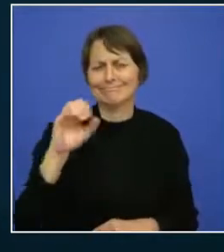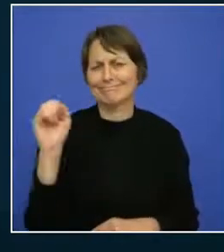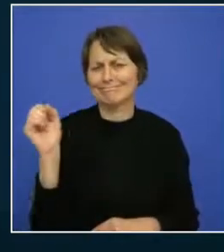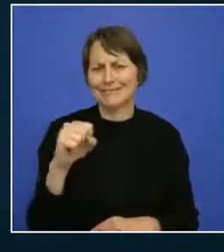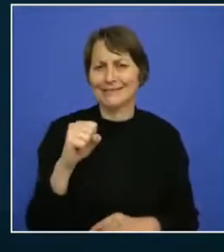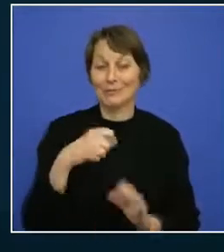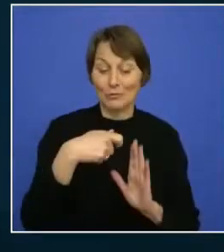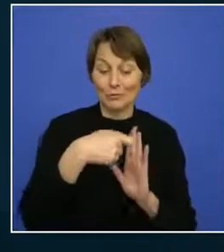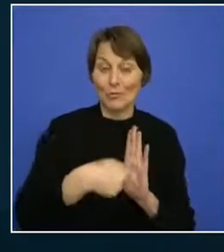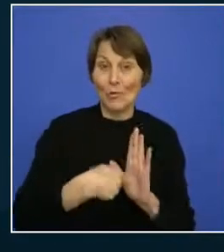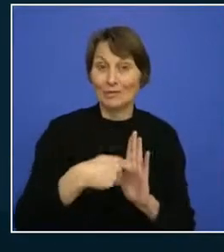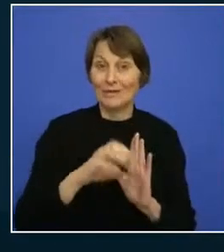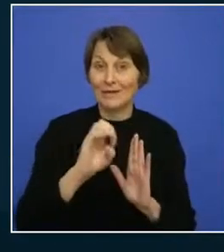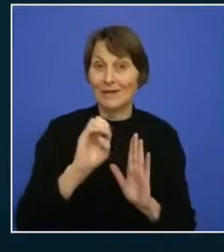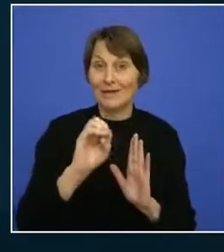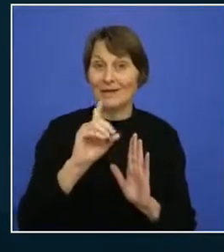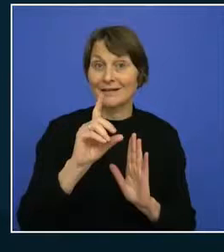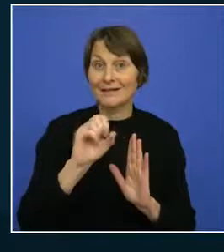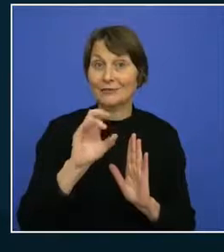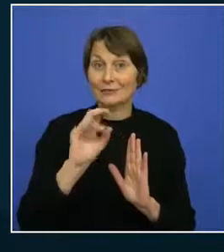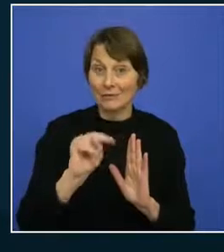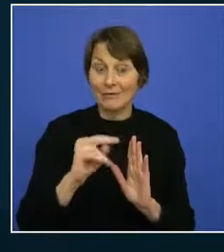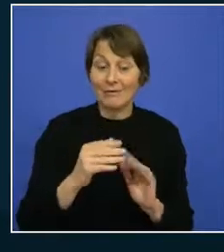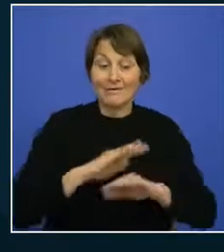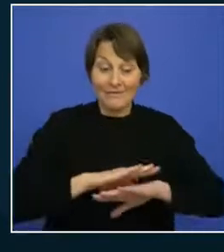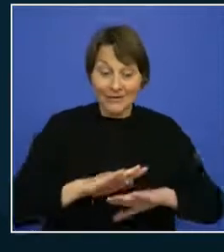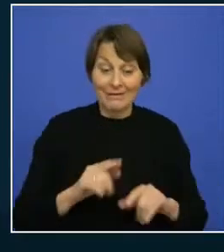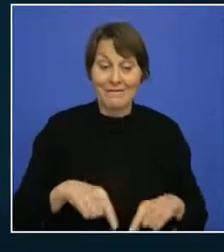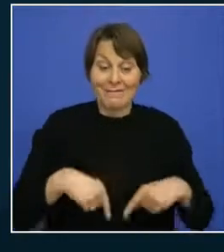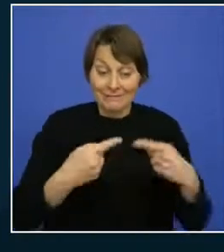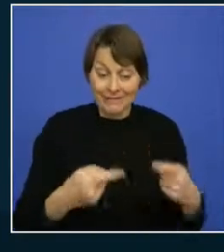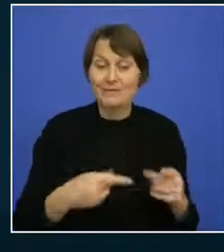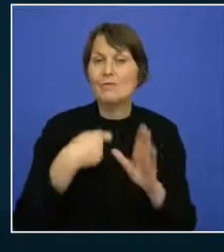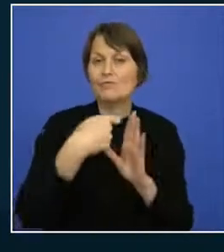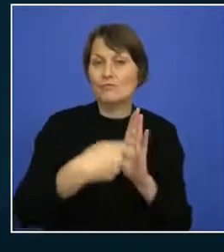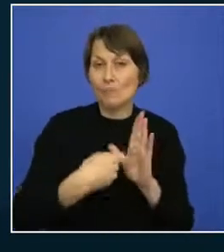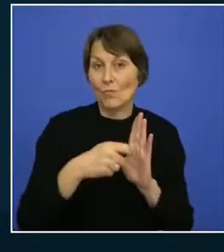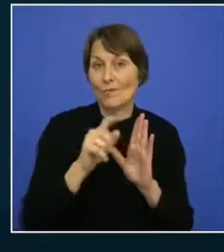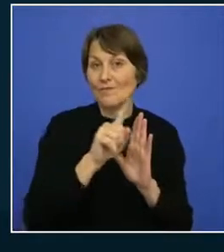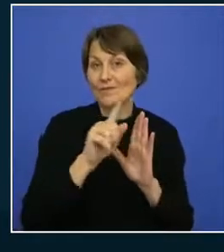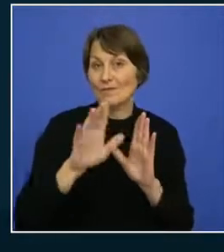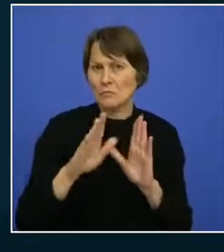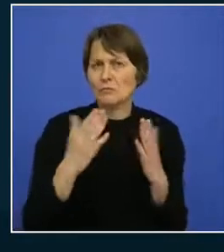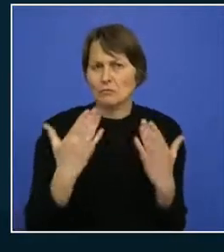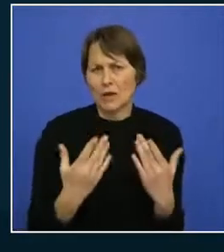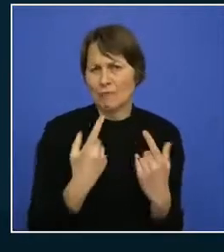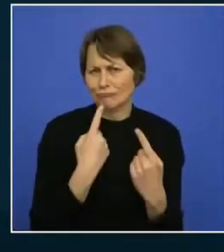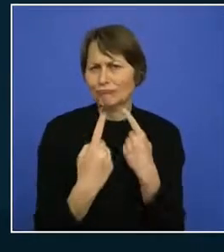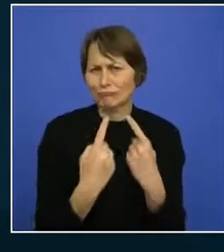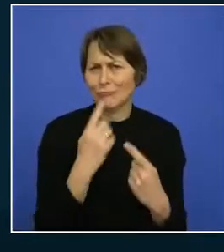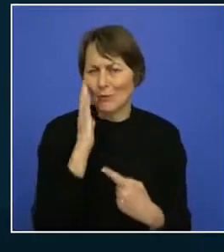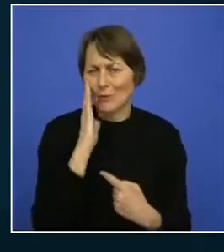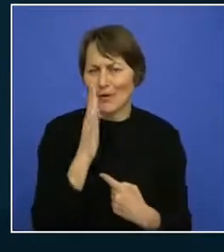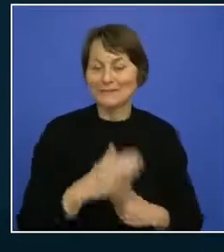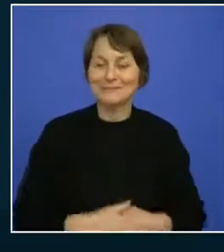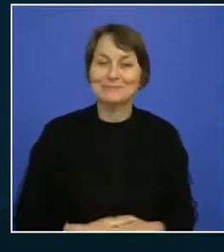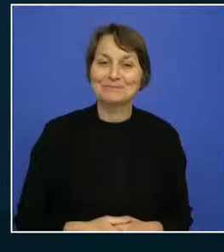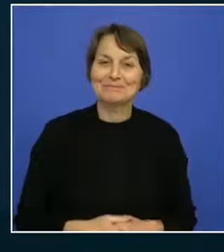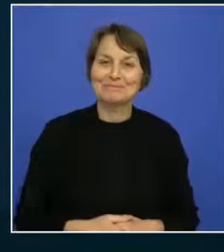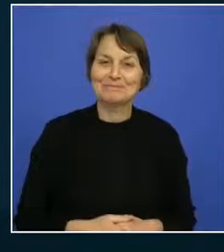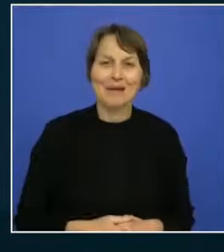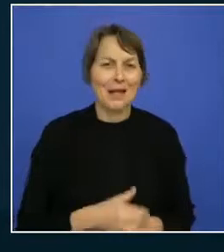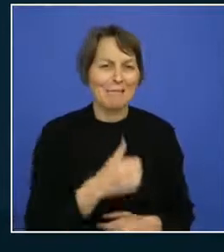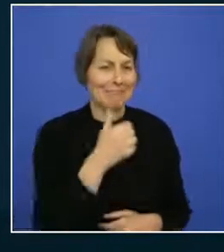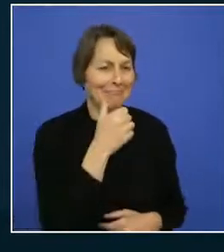Project Edison led to Project 15. I'm going to talk about that today. Awesome. Yeah, Great. but Then I'm so